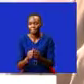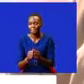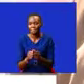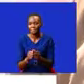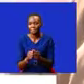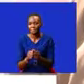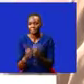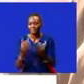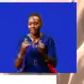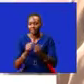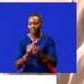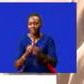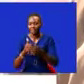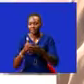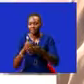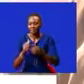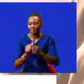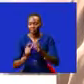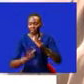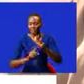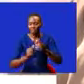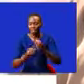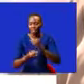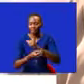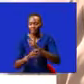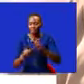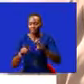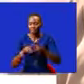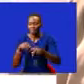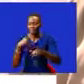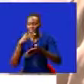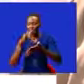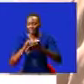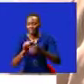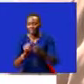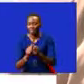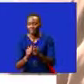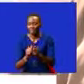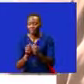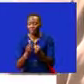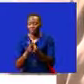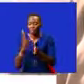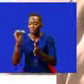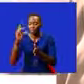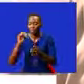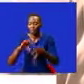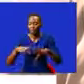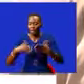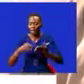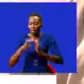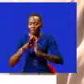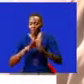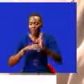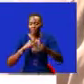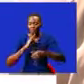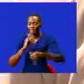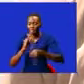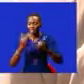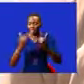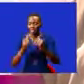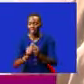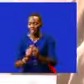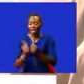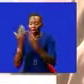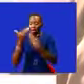Wakalo kanyo waziri no explain kendo no dhi e mbui kagiwacho kagin gi CM kaka chenro chalo. Koro wan